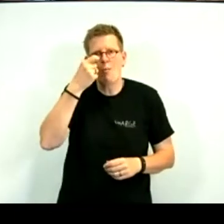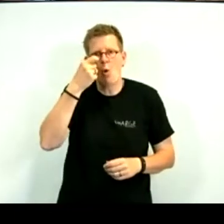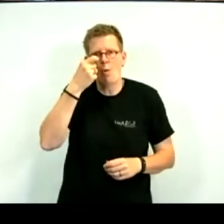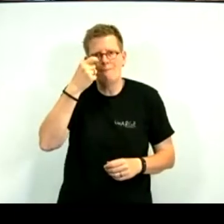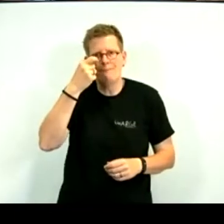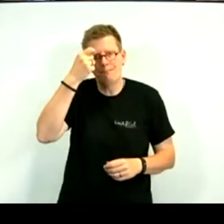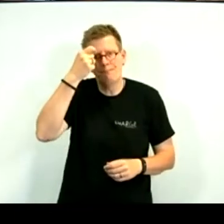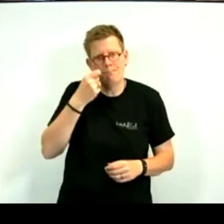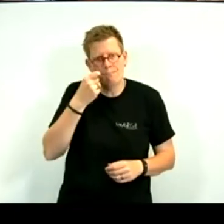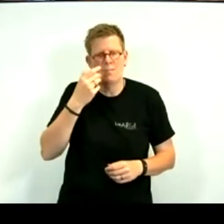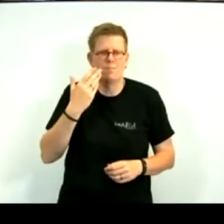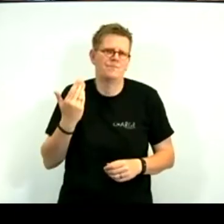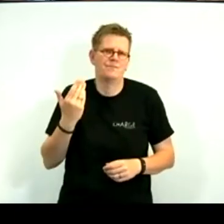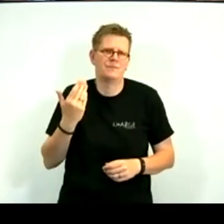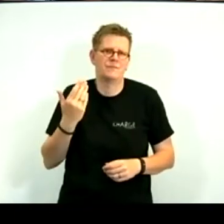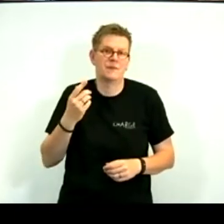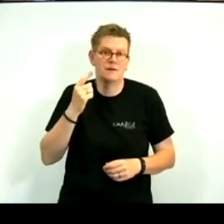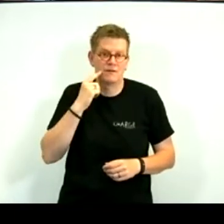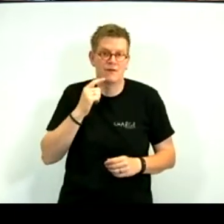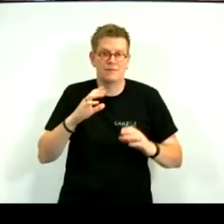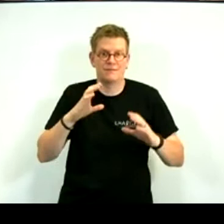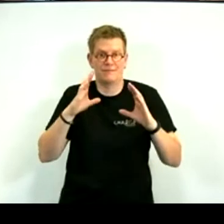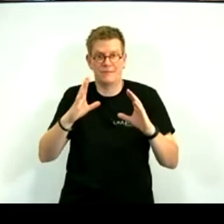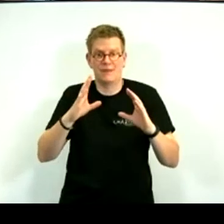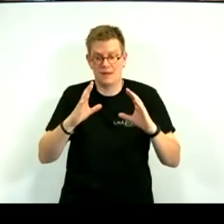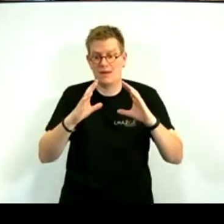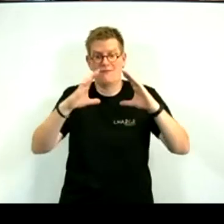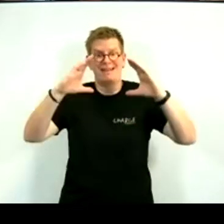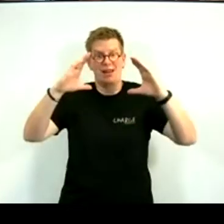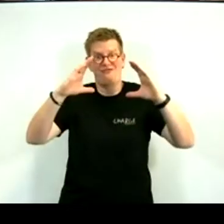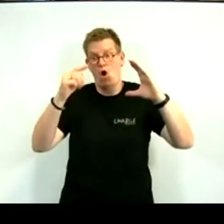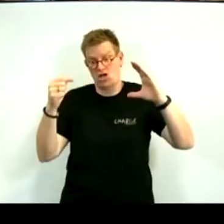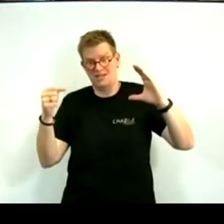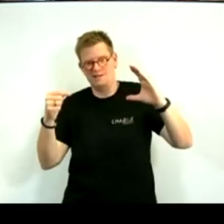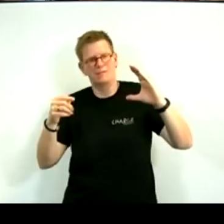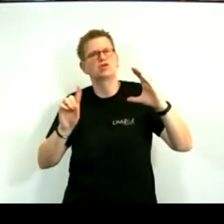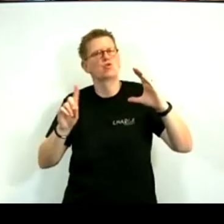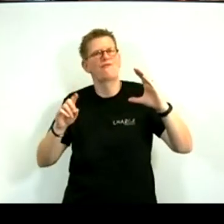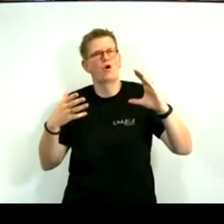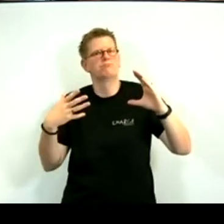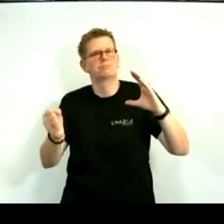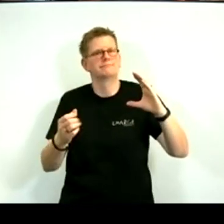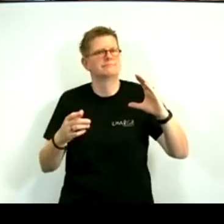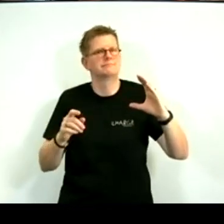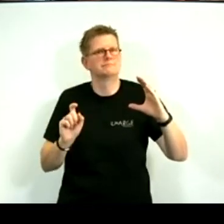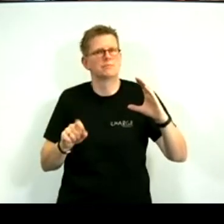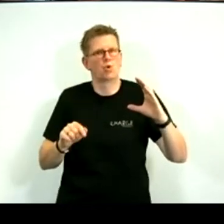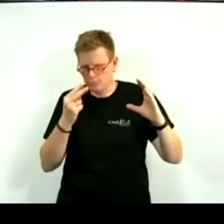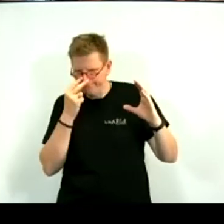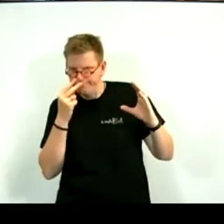straight away. And I will show some pictures of iris coloboma, and you can see that the problem is very